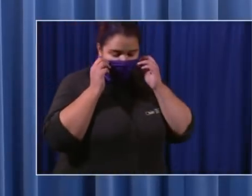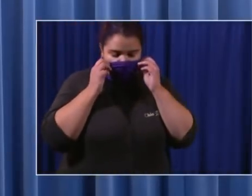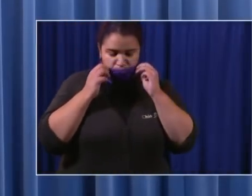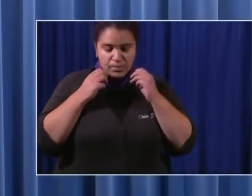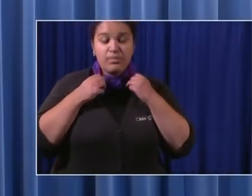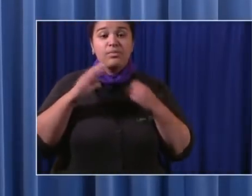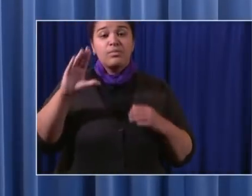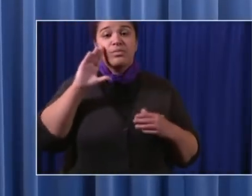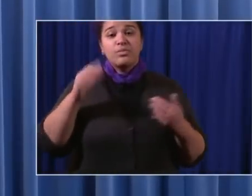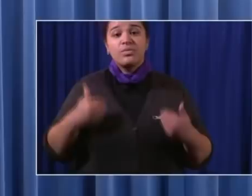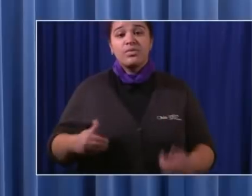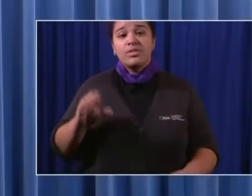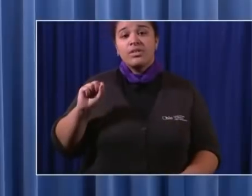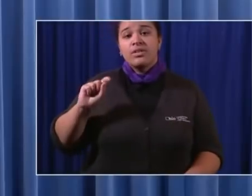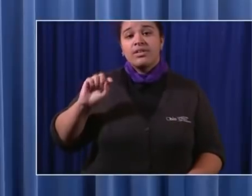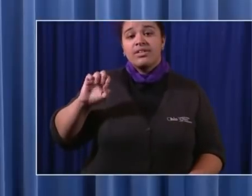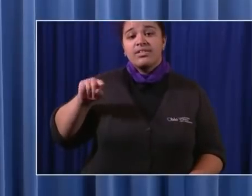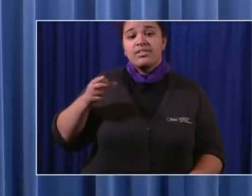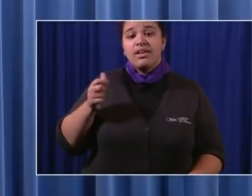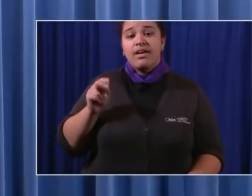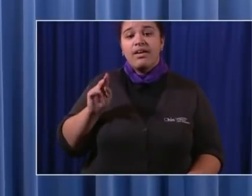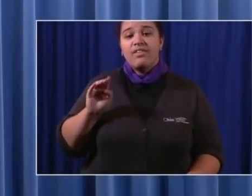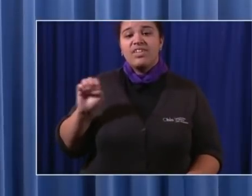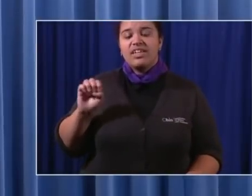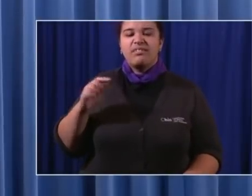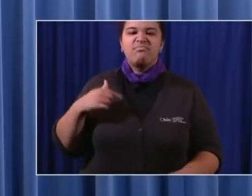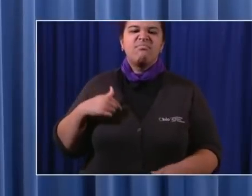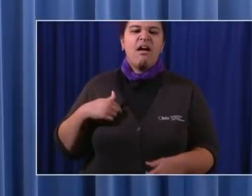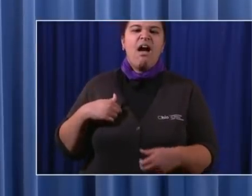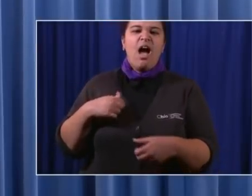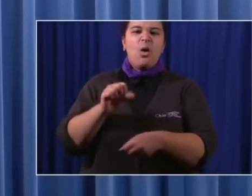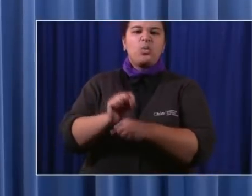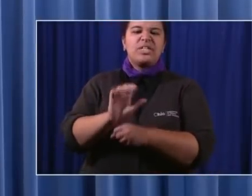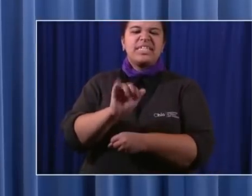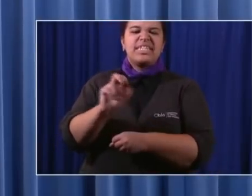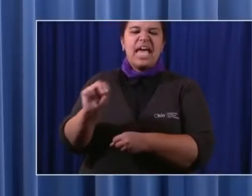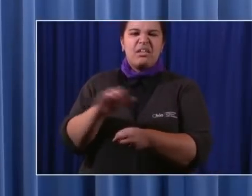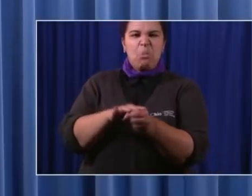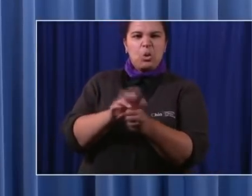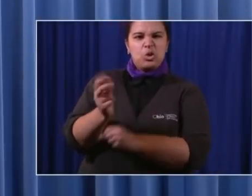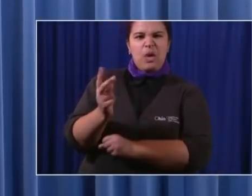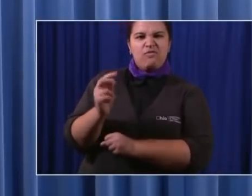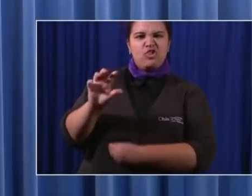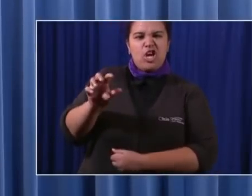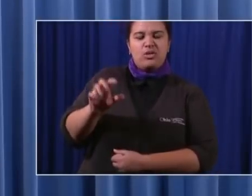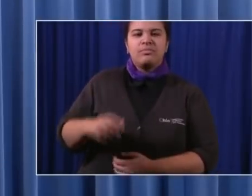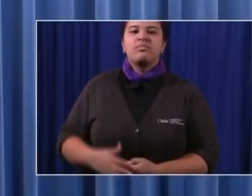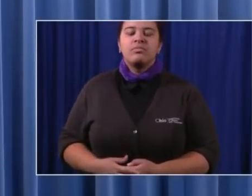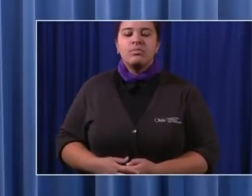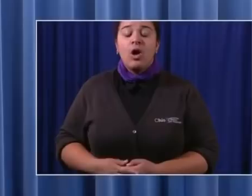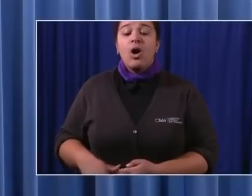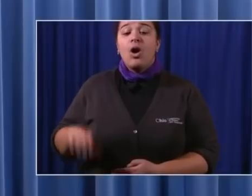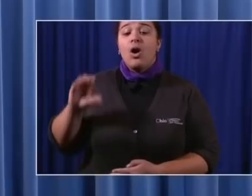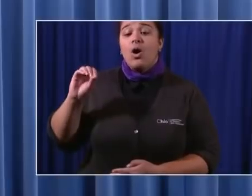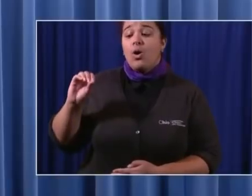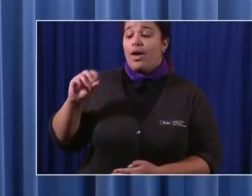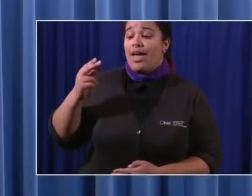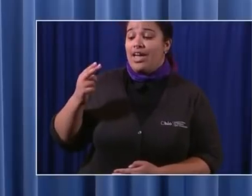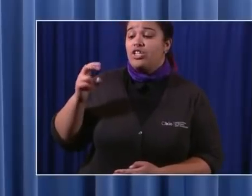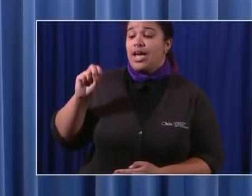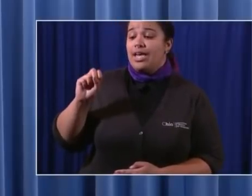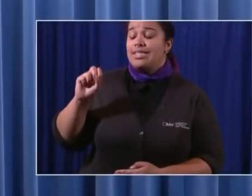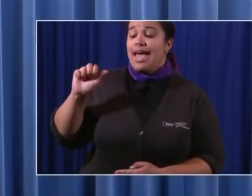Governor, Stephanie Kuzadum with WKRC Local 12 in Cincinnati. I was wondering, besides the OHSAA, who are you consulting